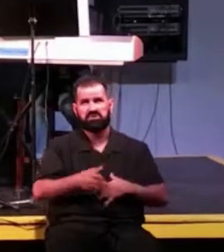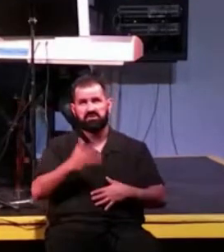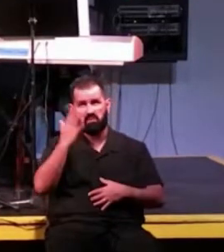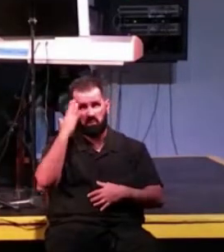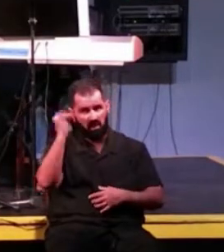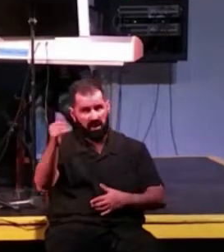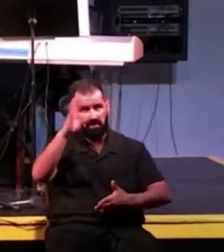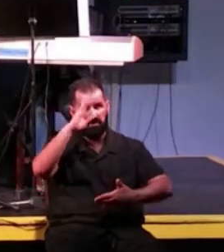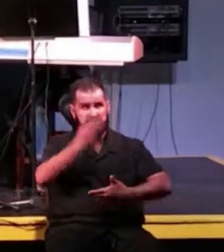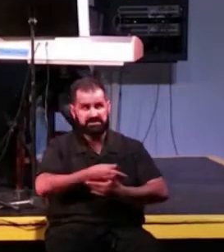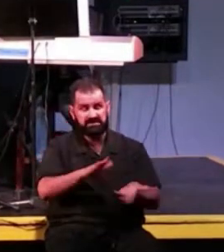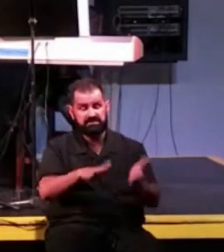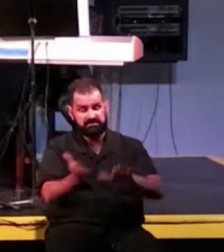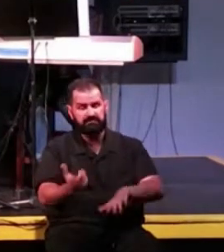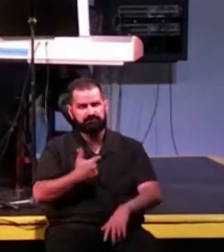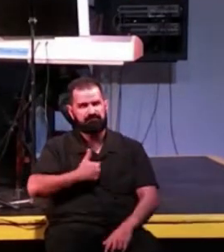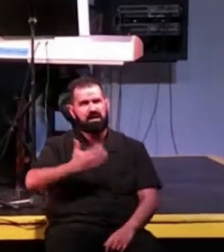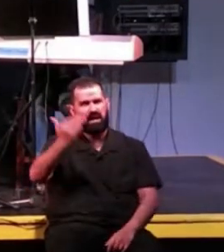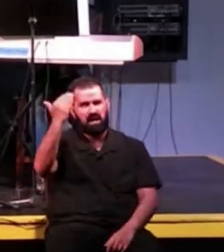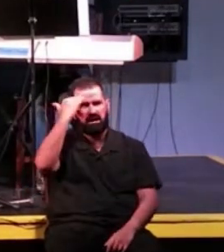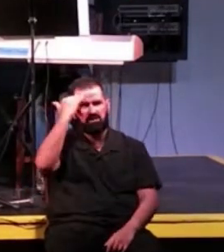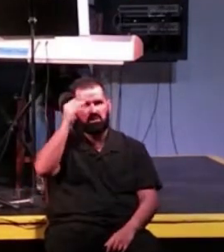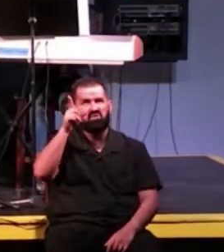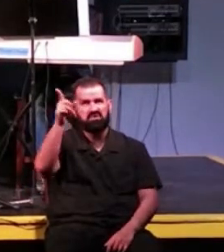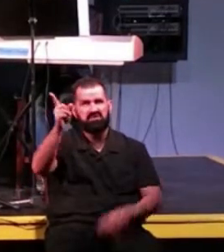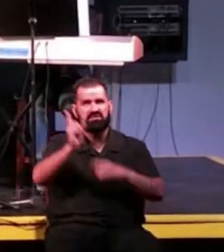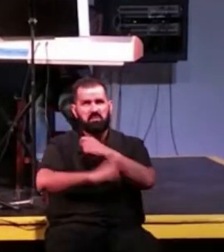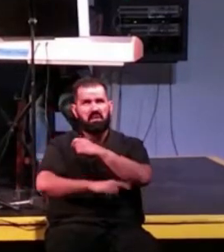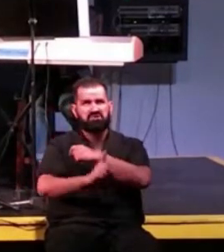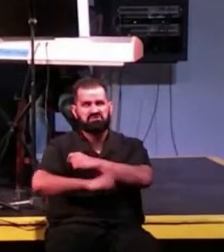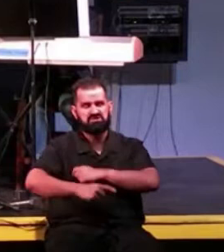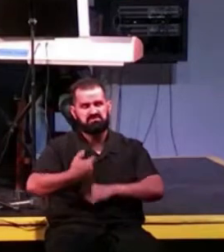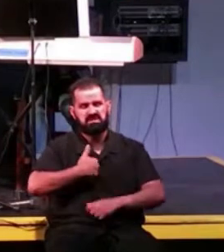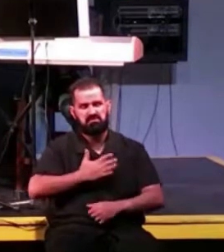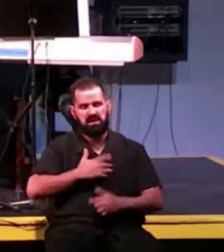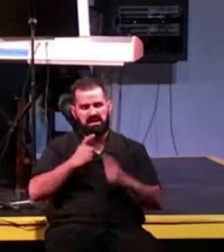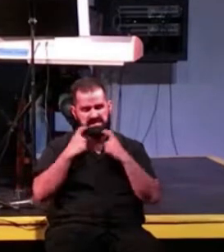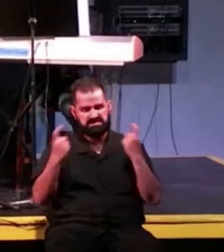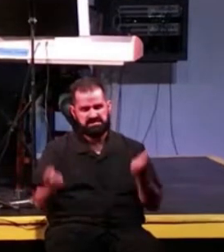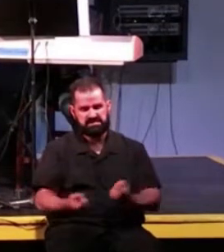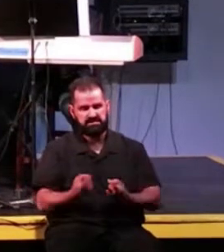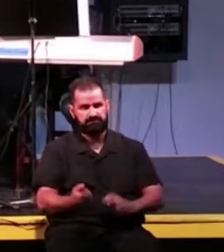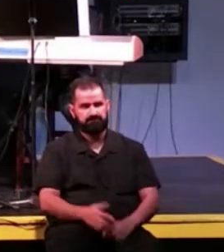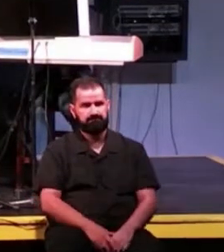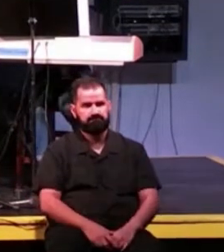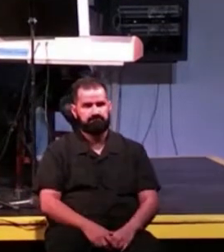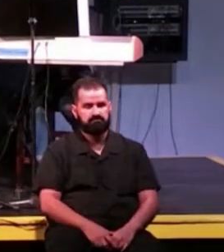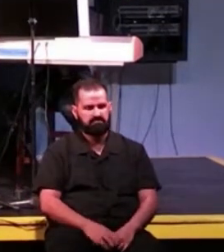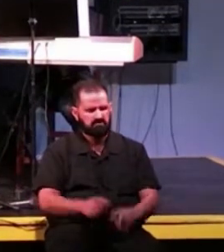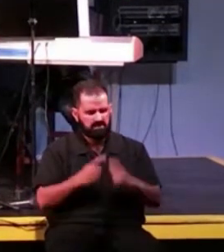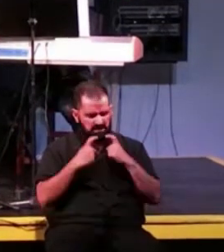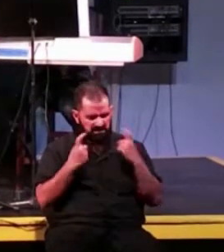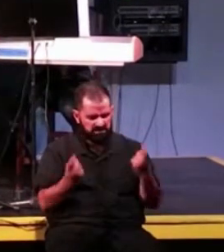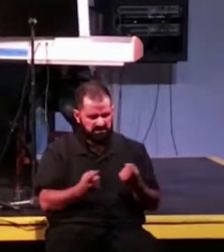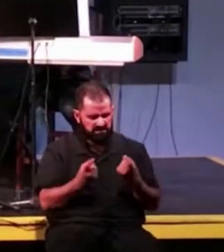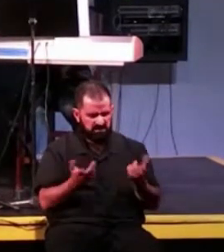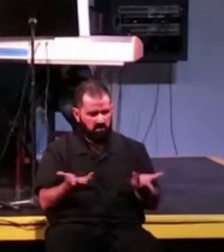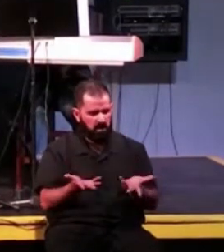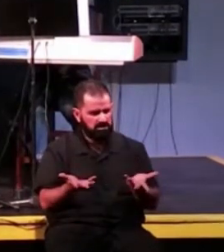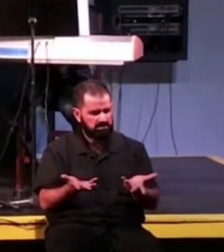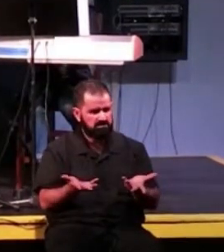children. Because I know that God knows what he knows about me. You're saying, well, Pastor, what was the sin that she did?